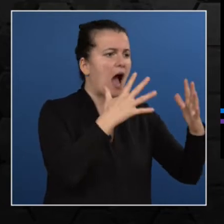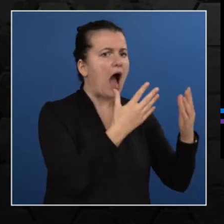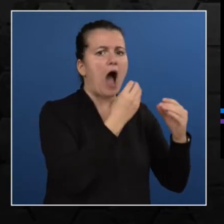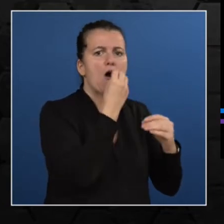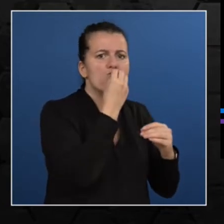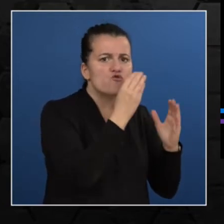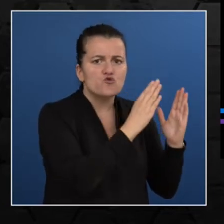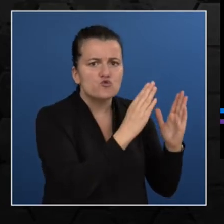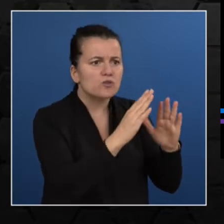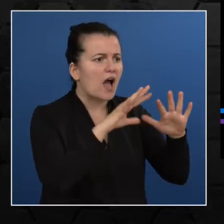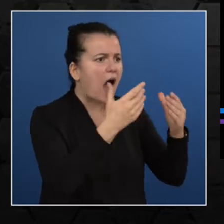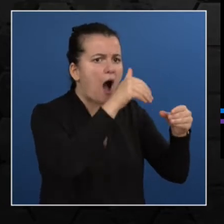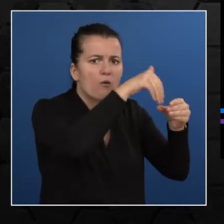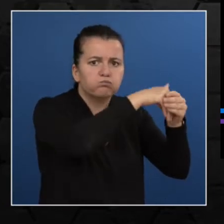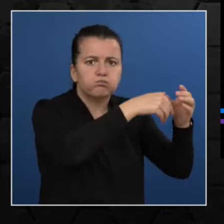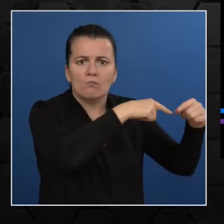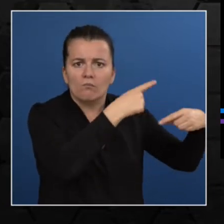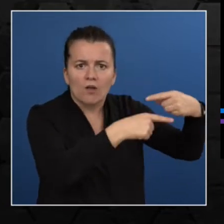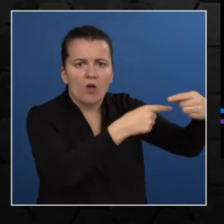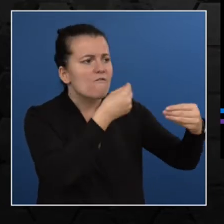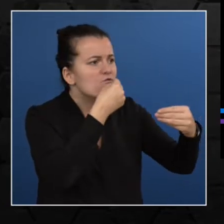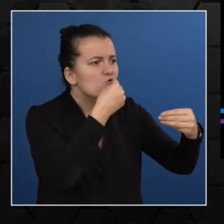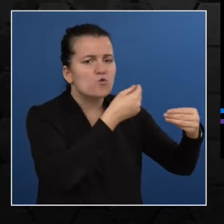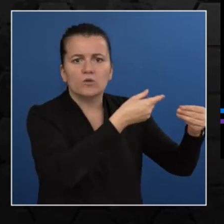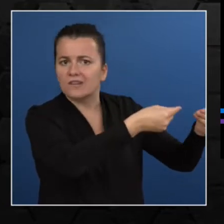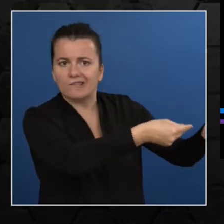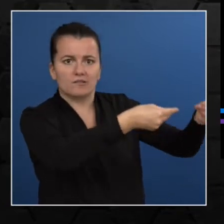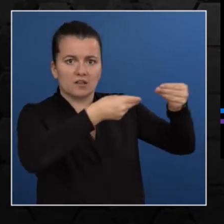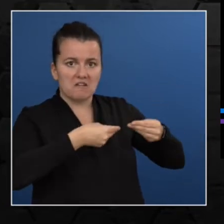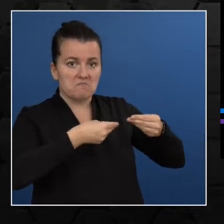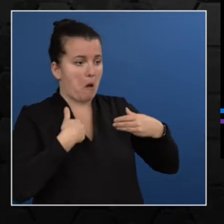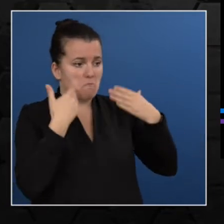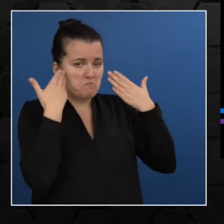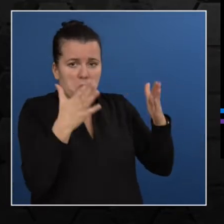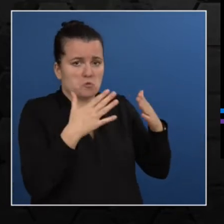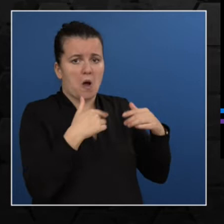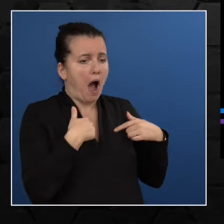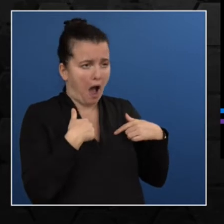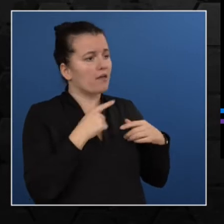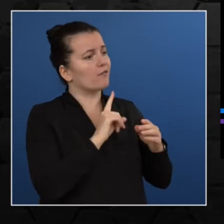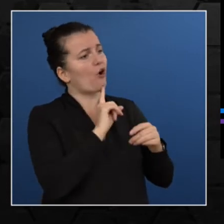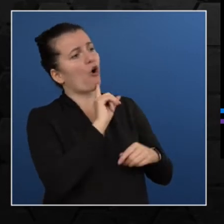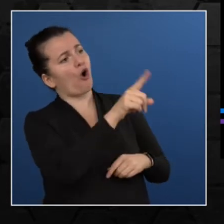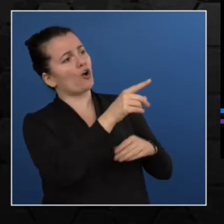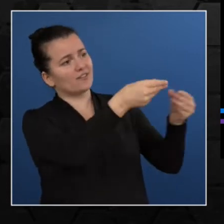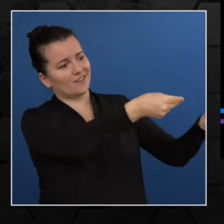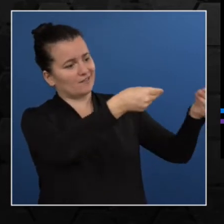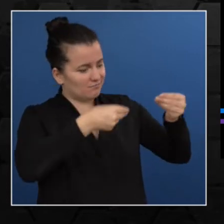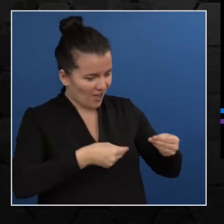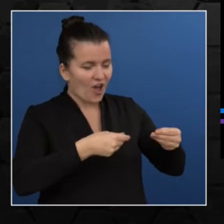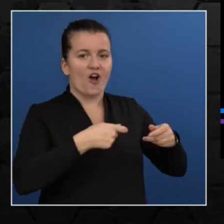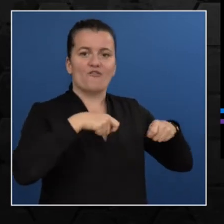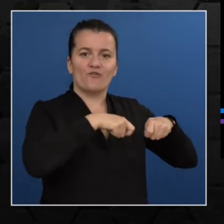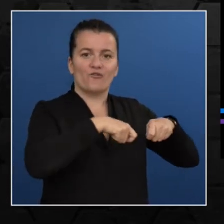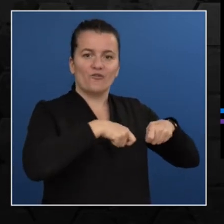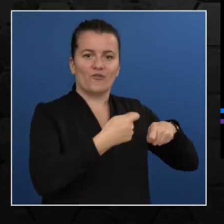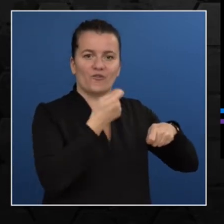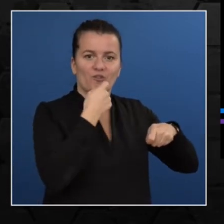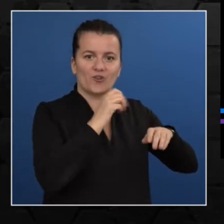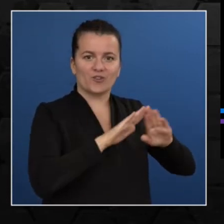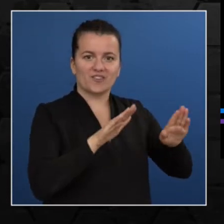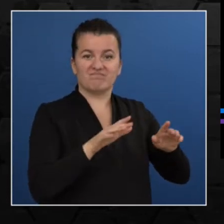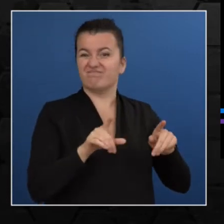goes on in the process of making your food, you really do not know what happens. All you know is that you're gonna eat. So that's